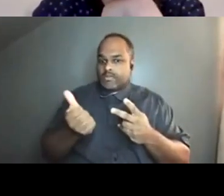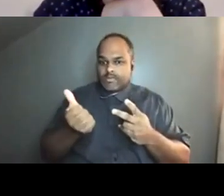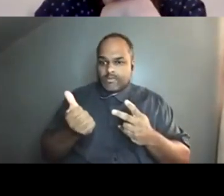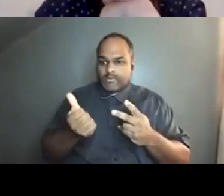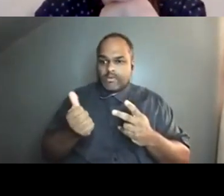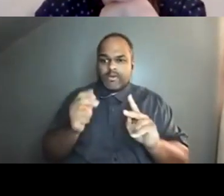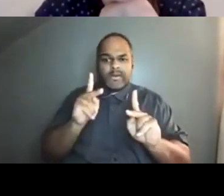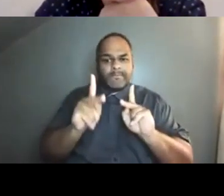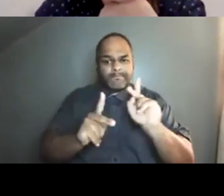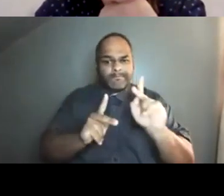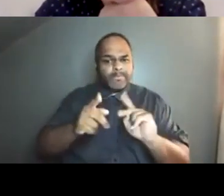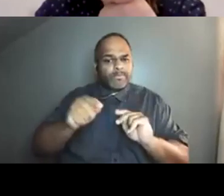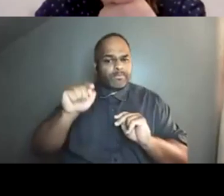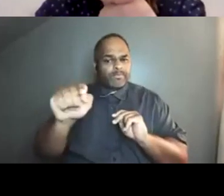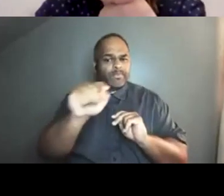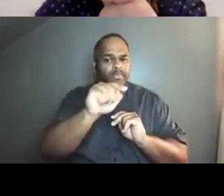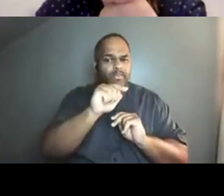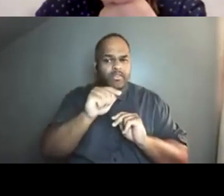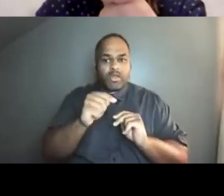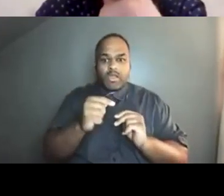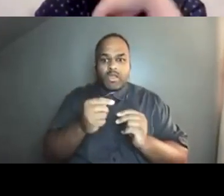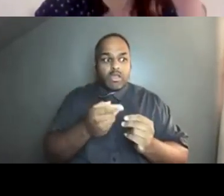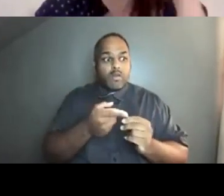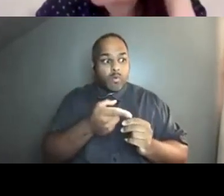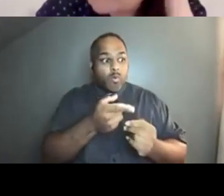It's the people that try to make money